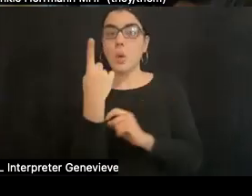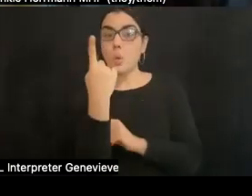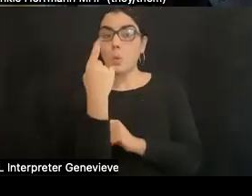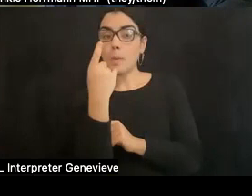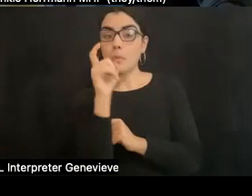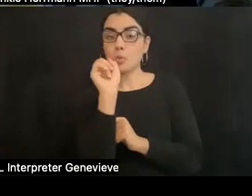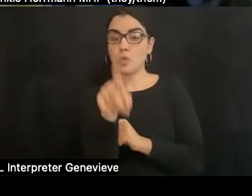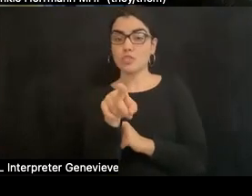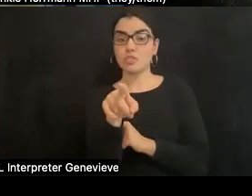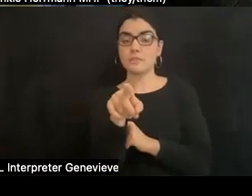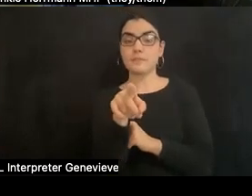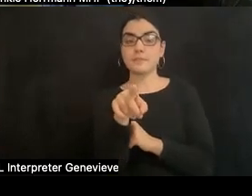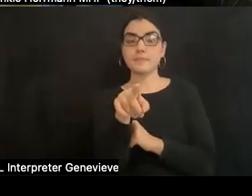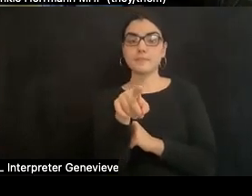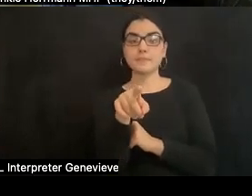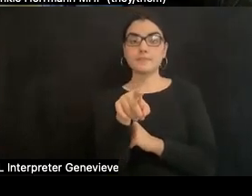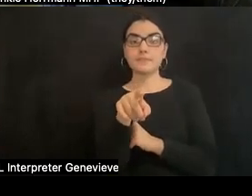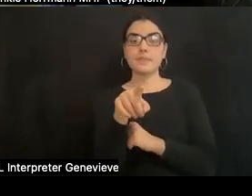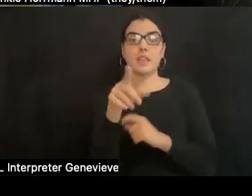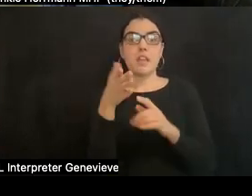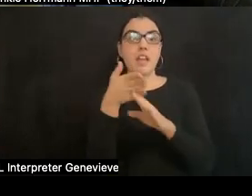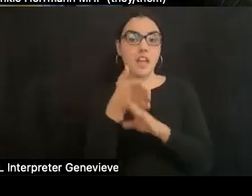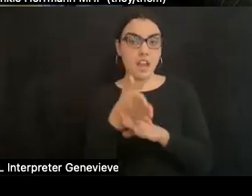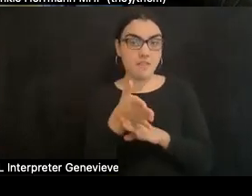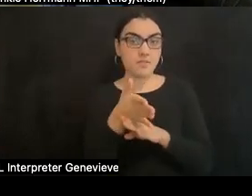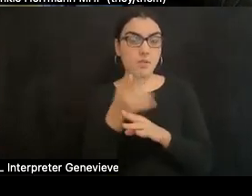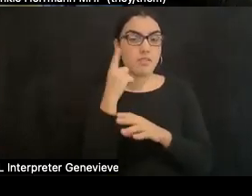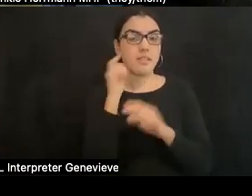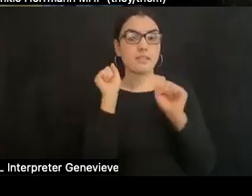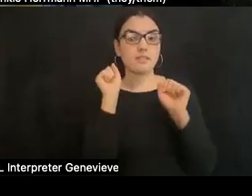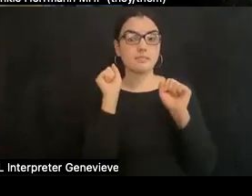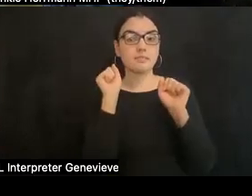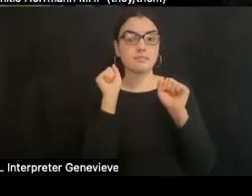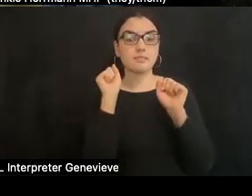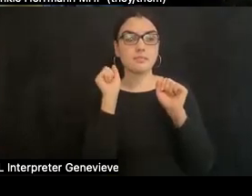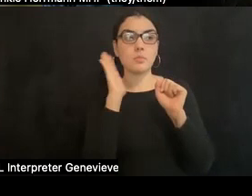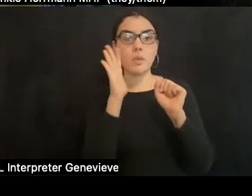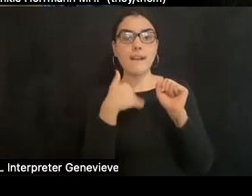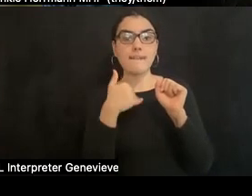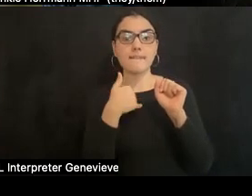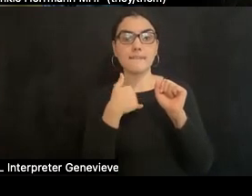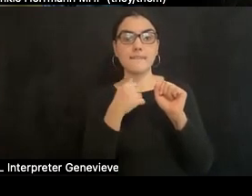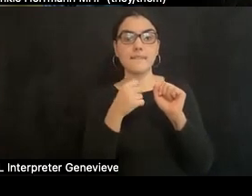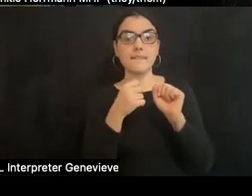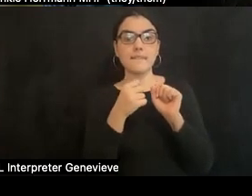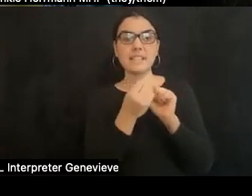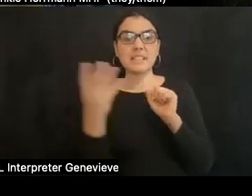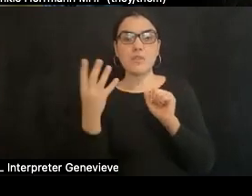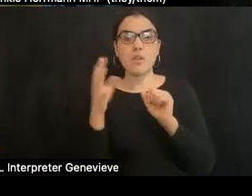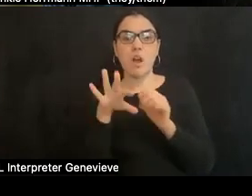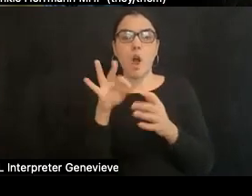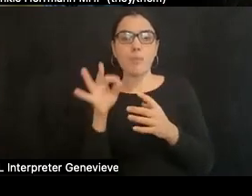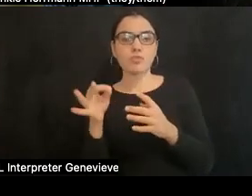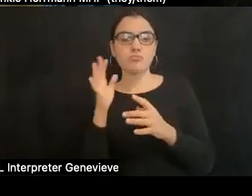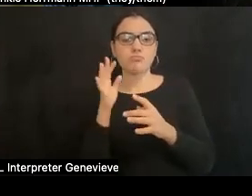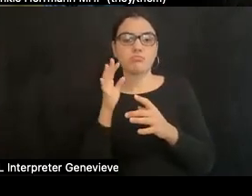more. And then I think we can, there will be, I think, several other options to ask questions. So I'm going to